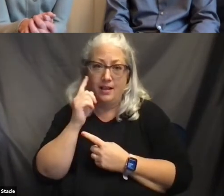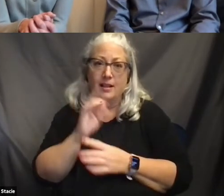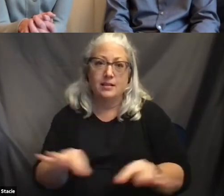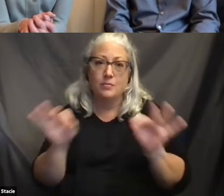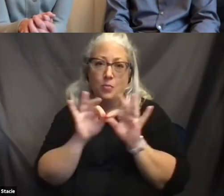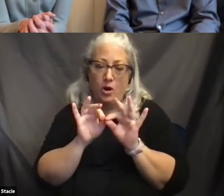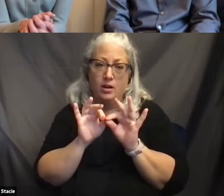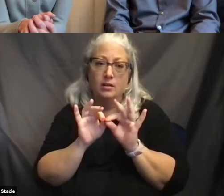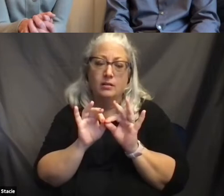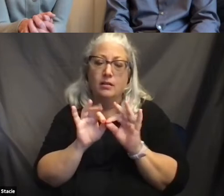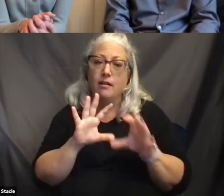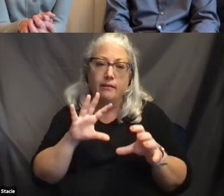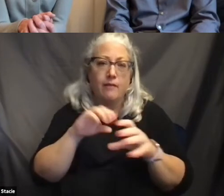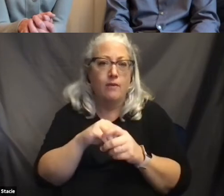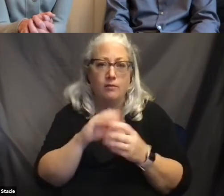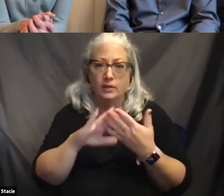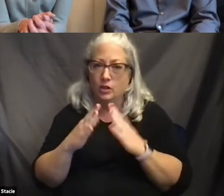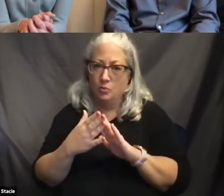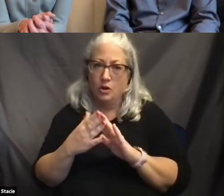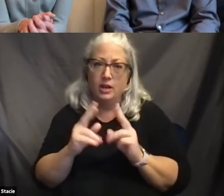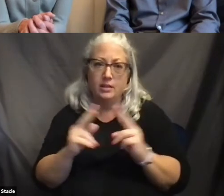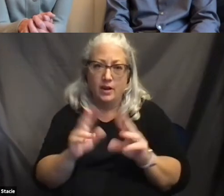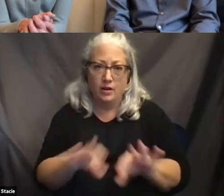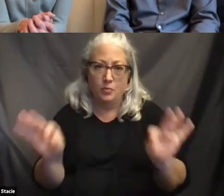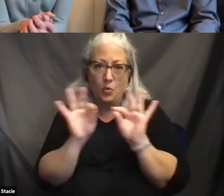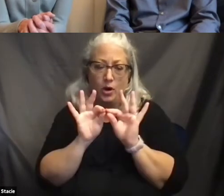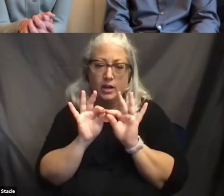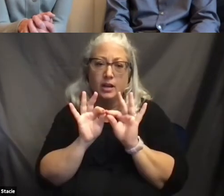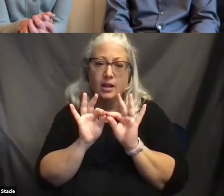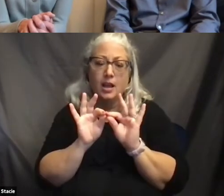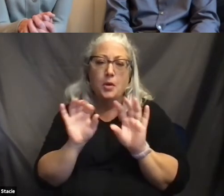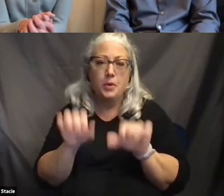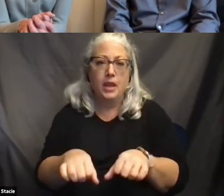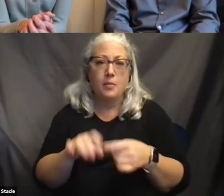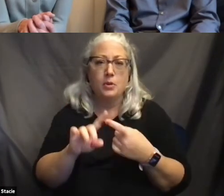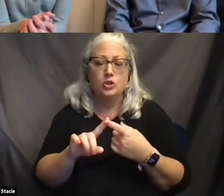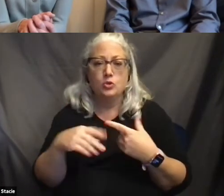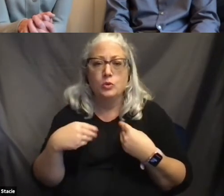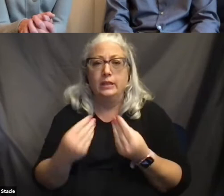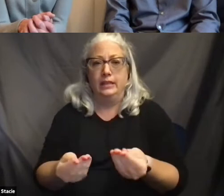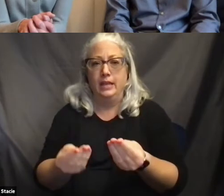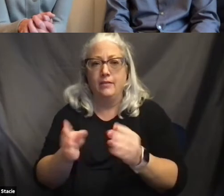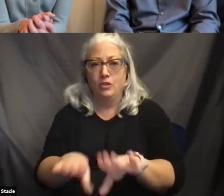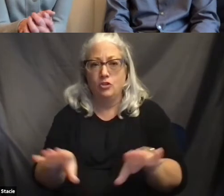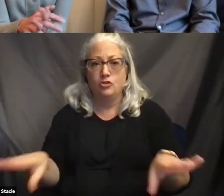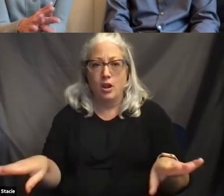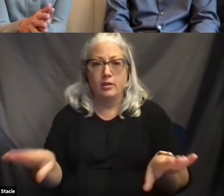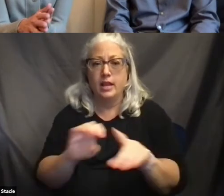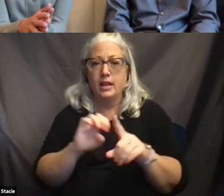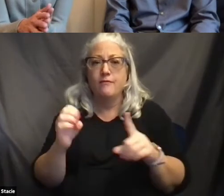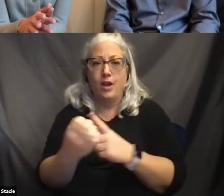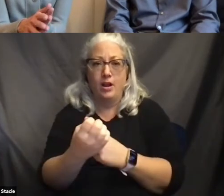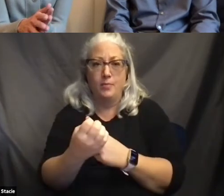in the community. I think that's very important, and just being able to give the child an environment that pretty